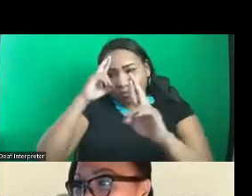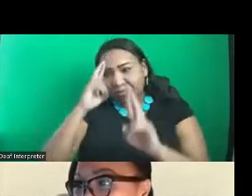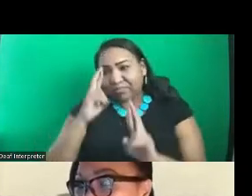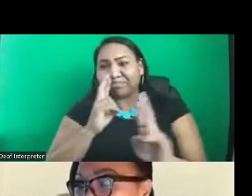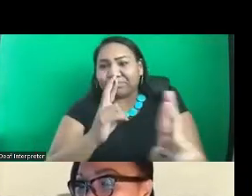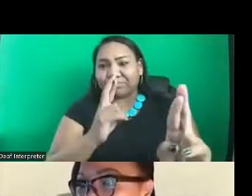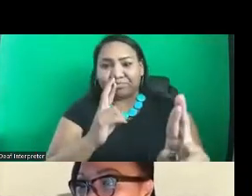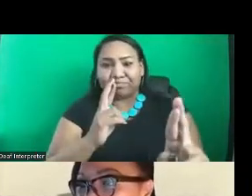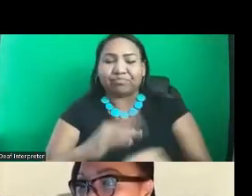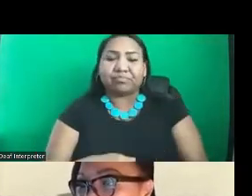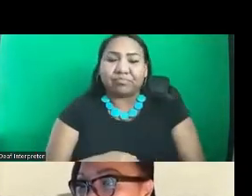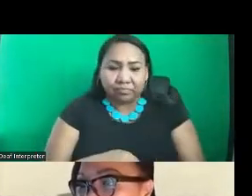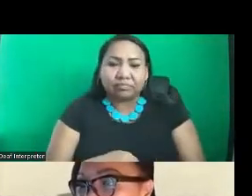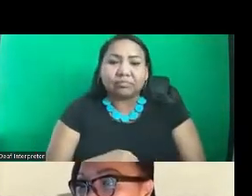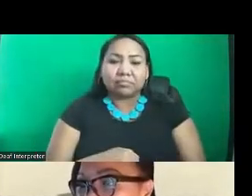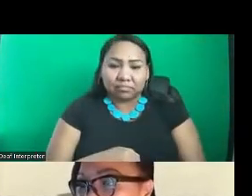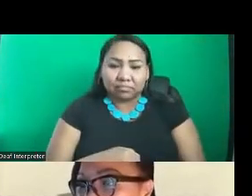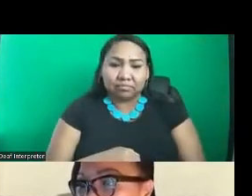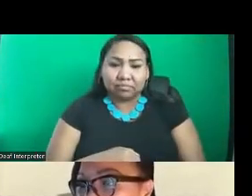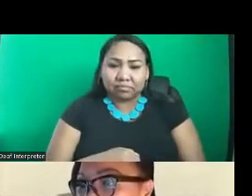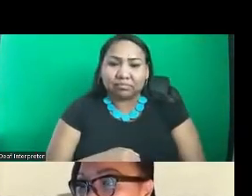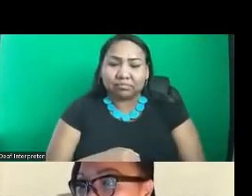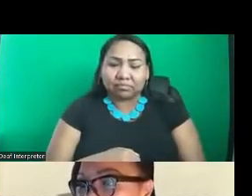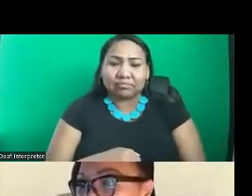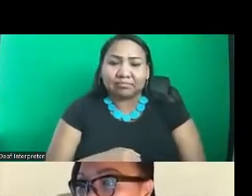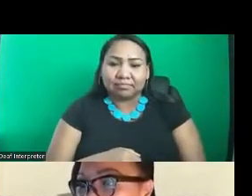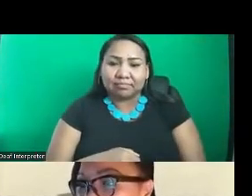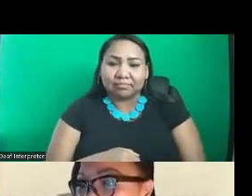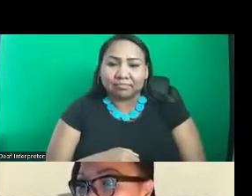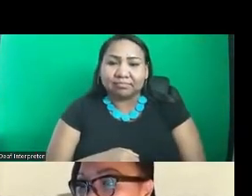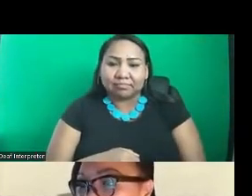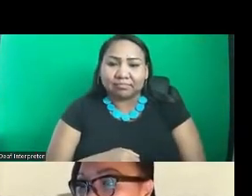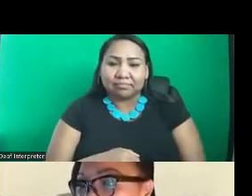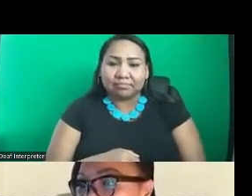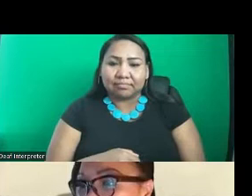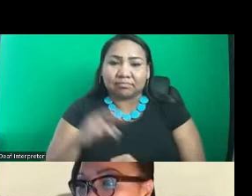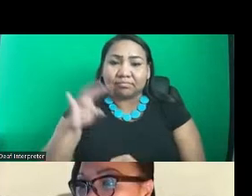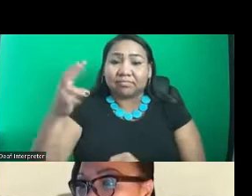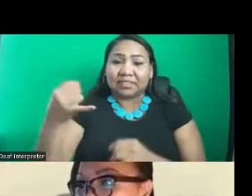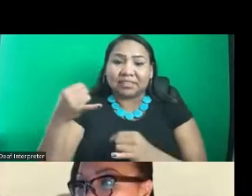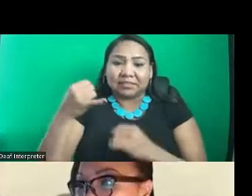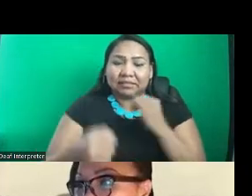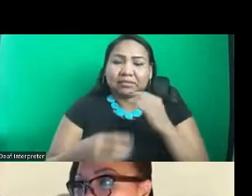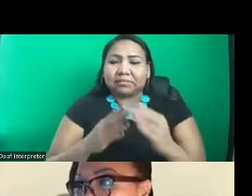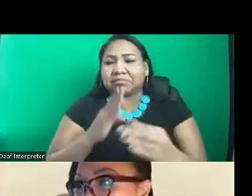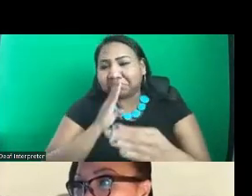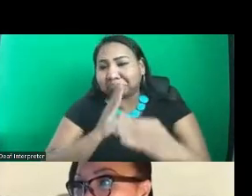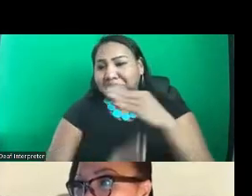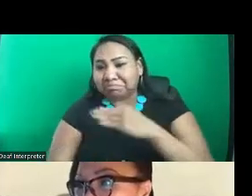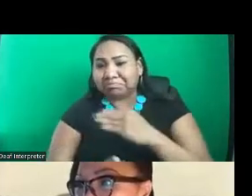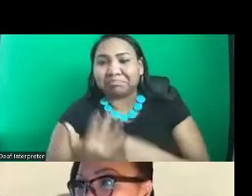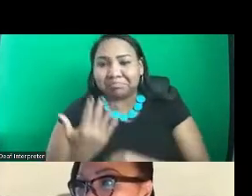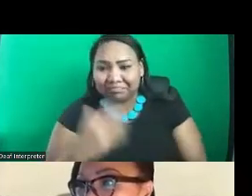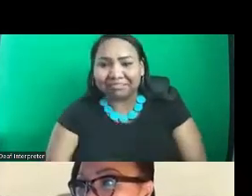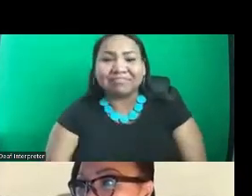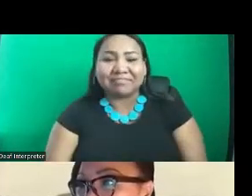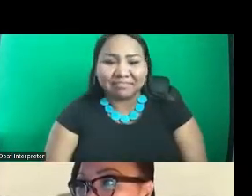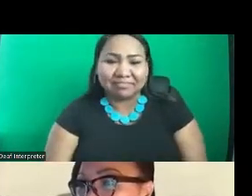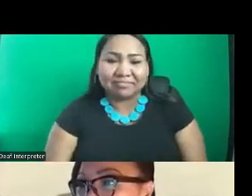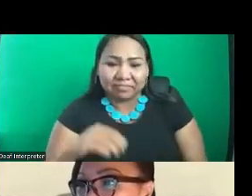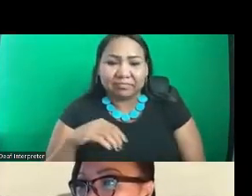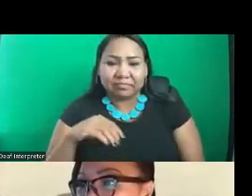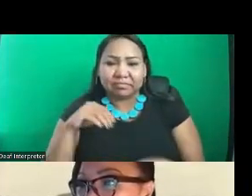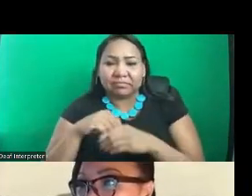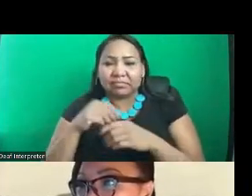down. And the final direction is humility, and that's within every one of